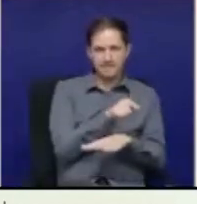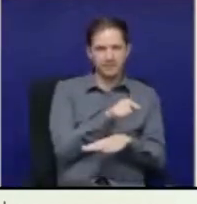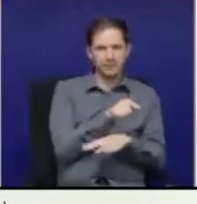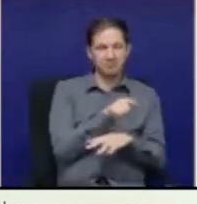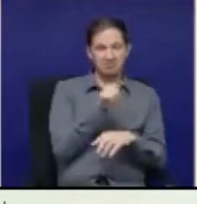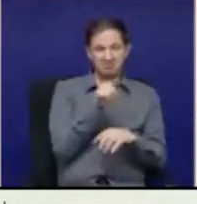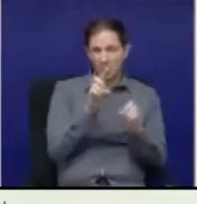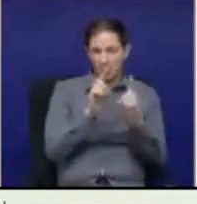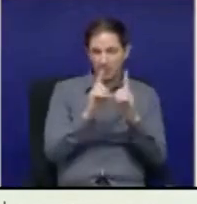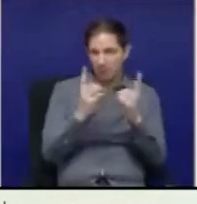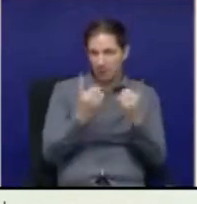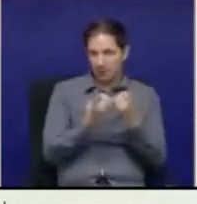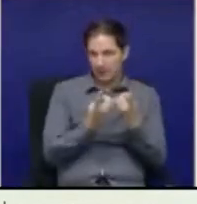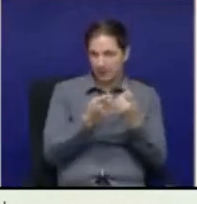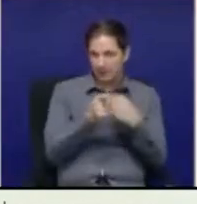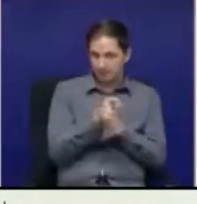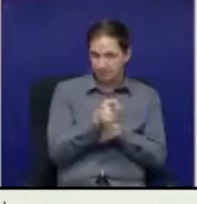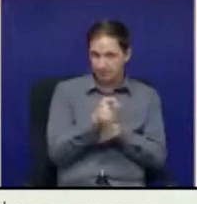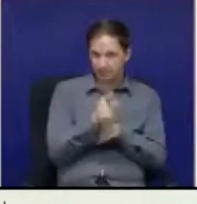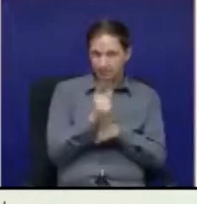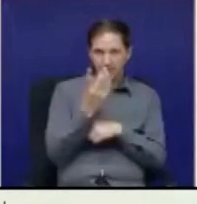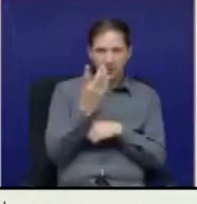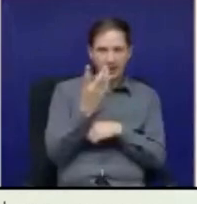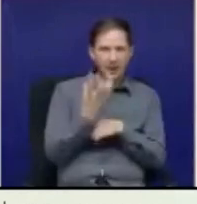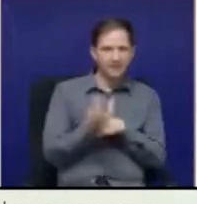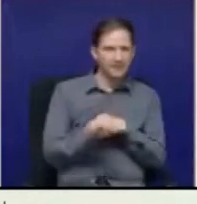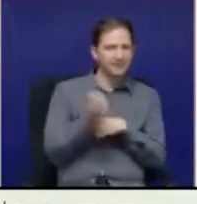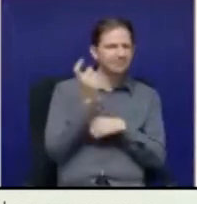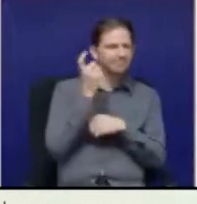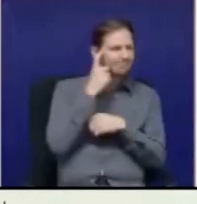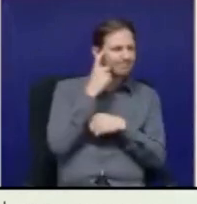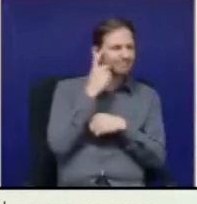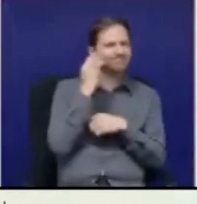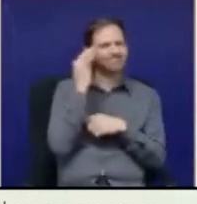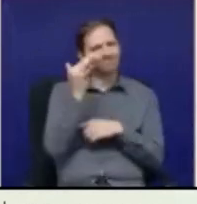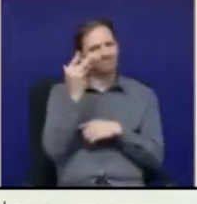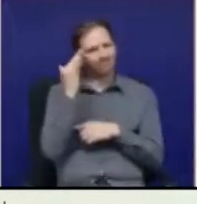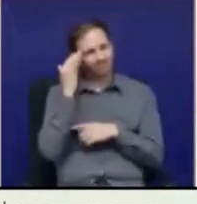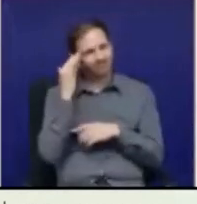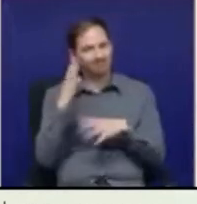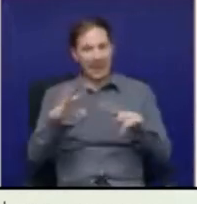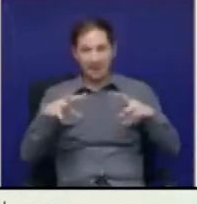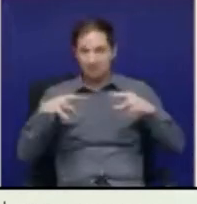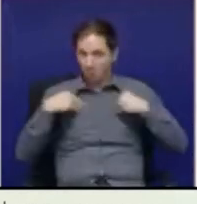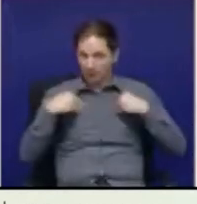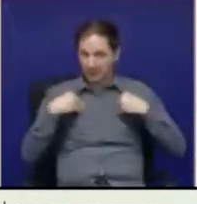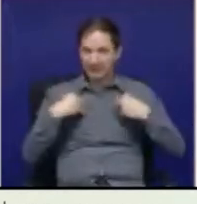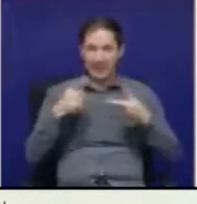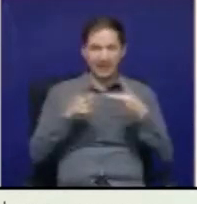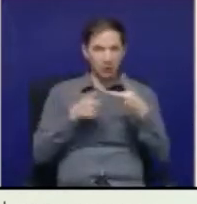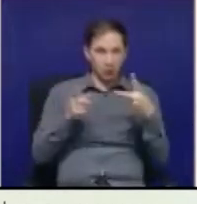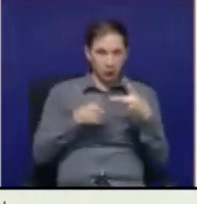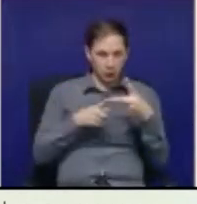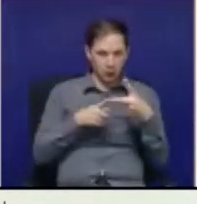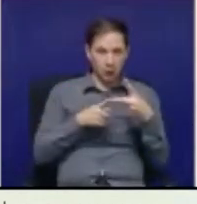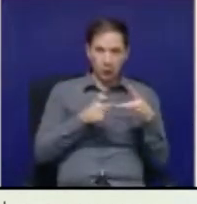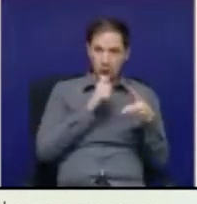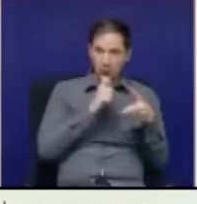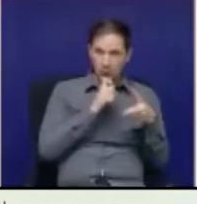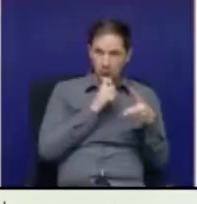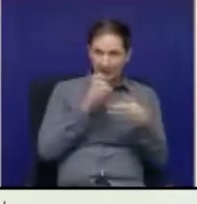your department have considered concrete plans to, one, embrace and two, leverage